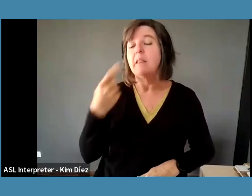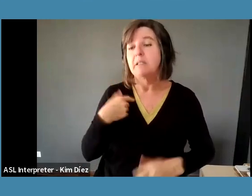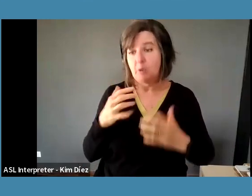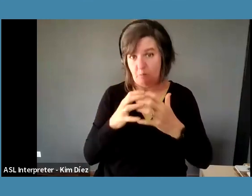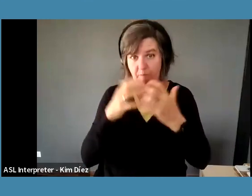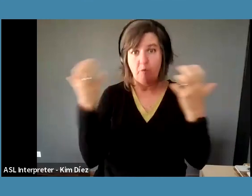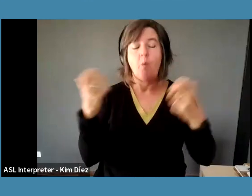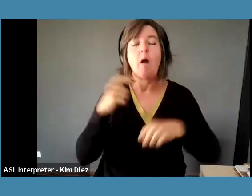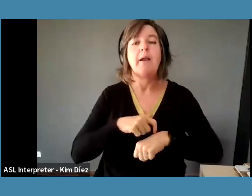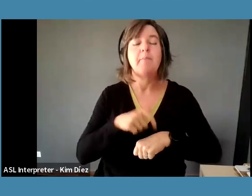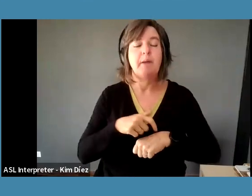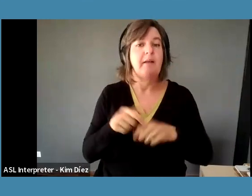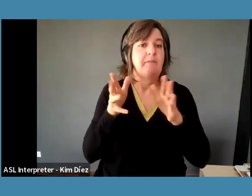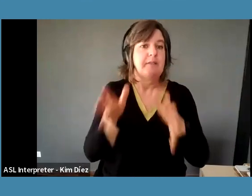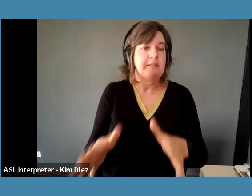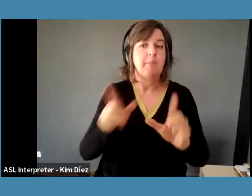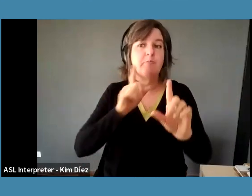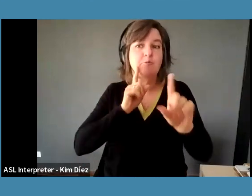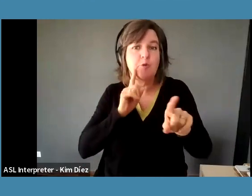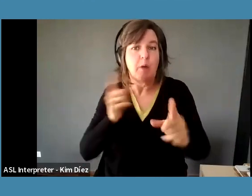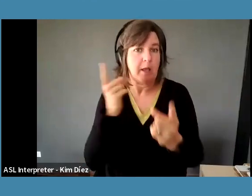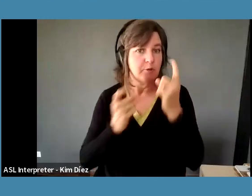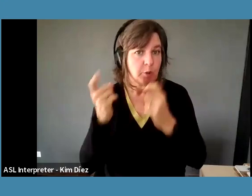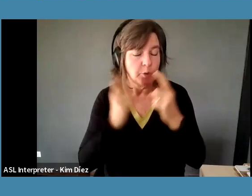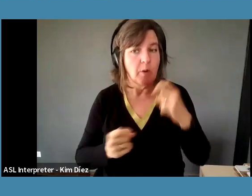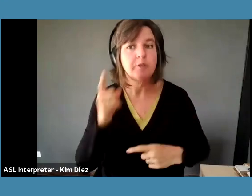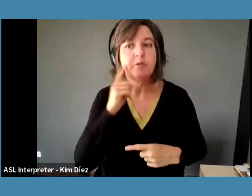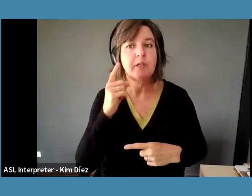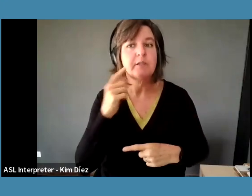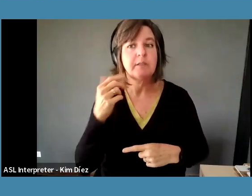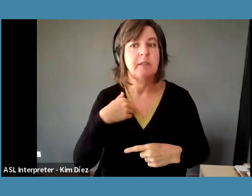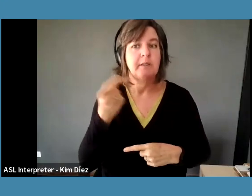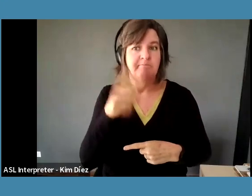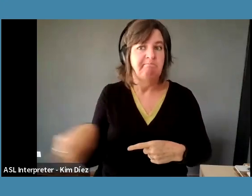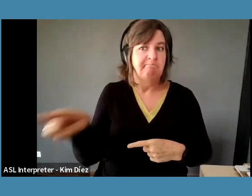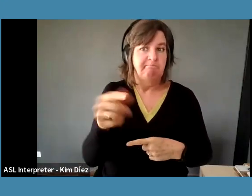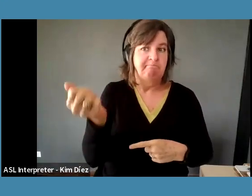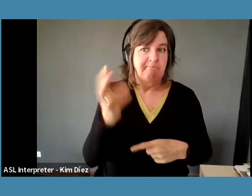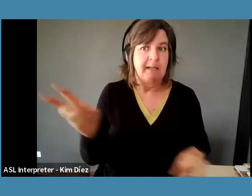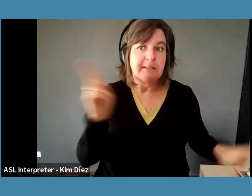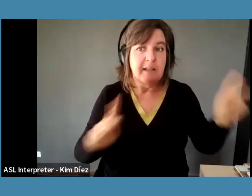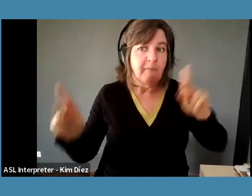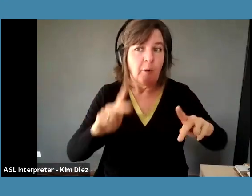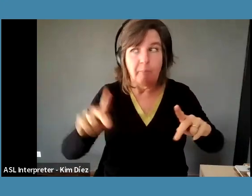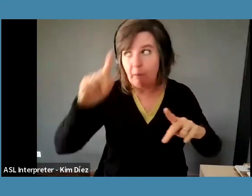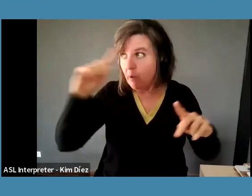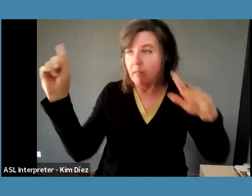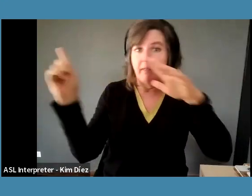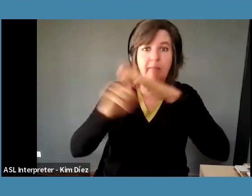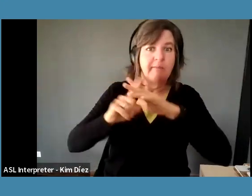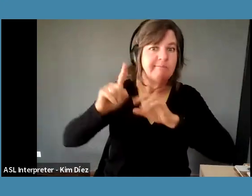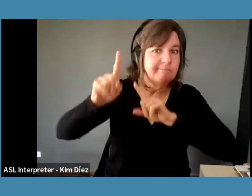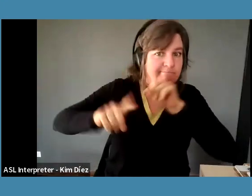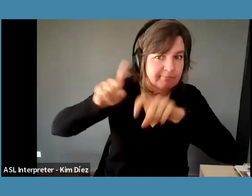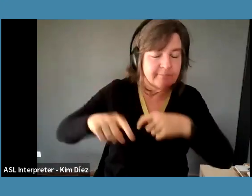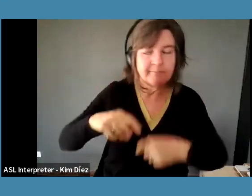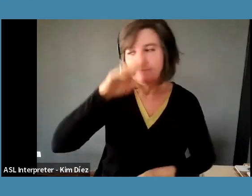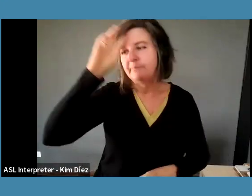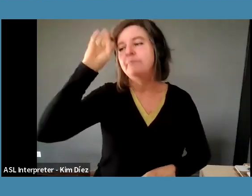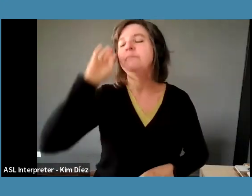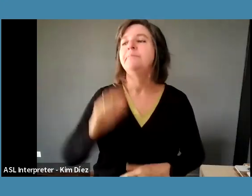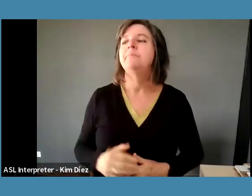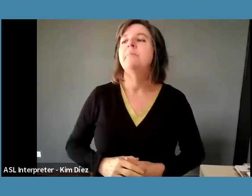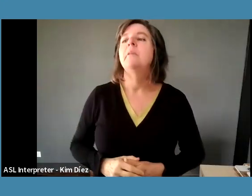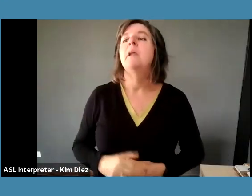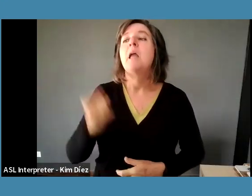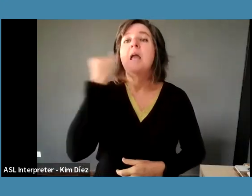left to take your questions. We thought there might be several that people may have. As a reminder, if